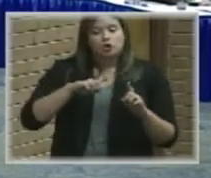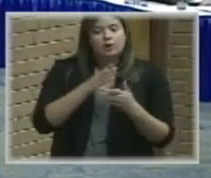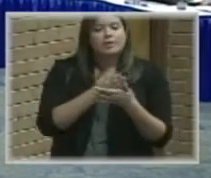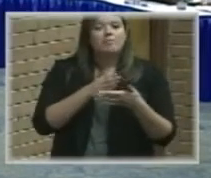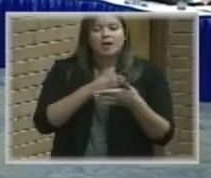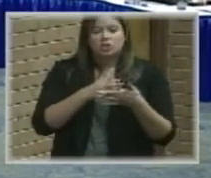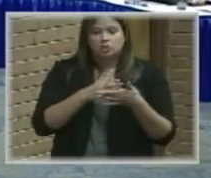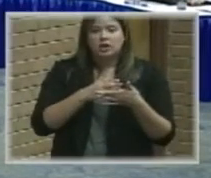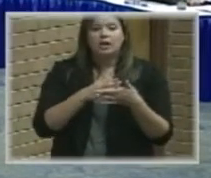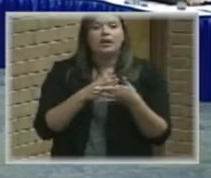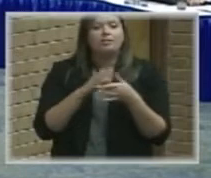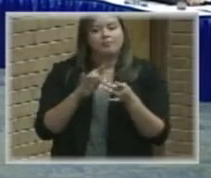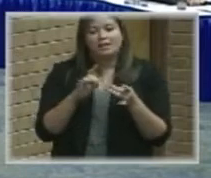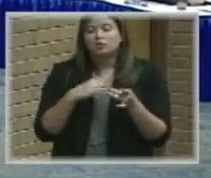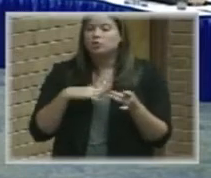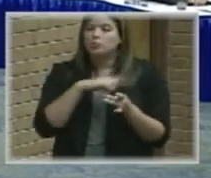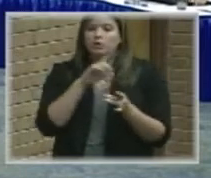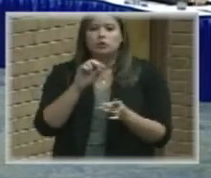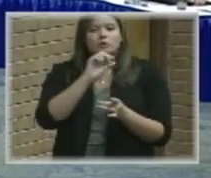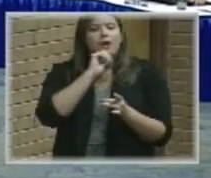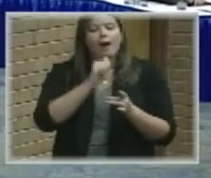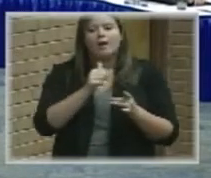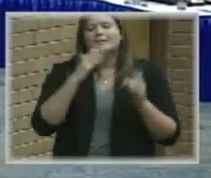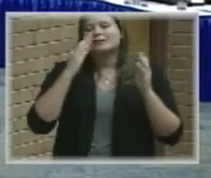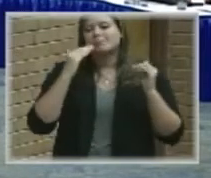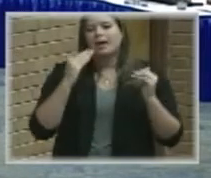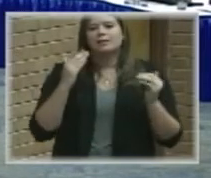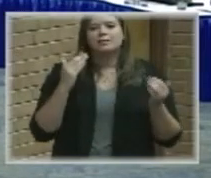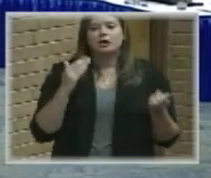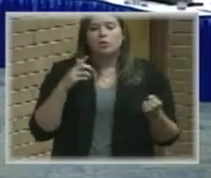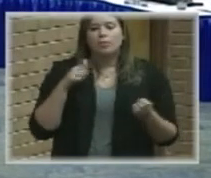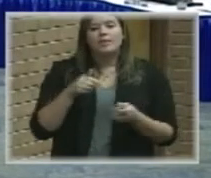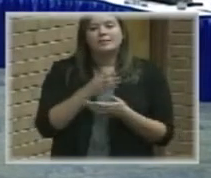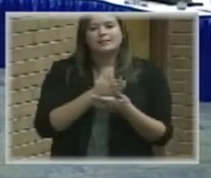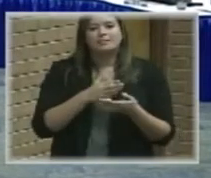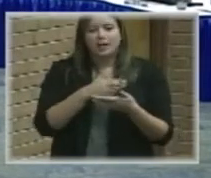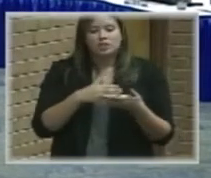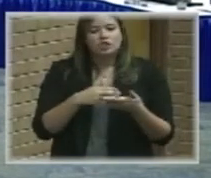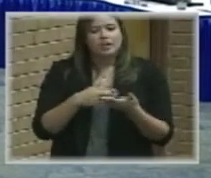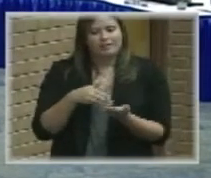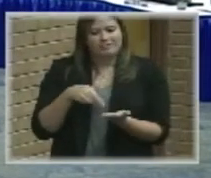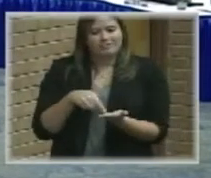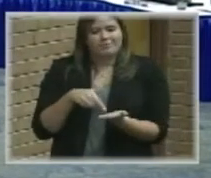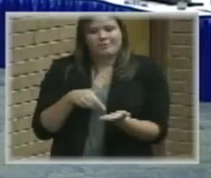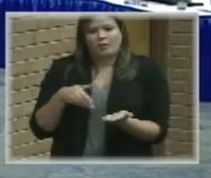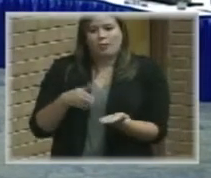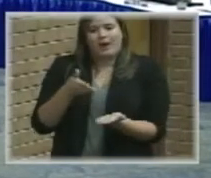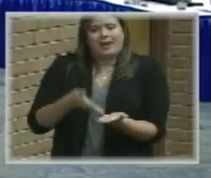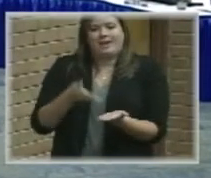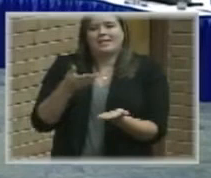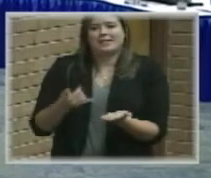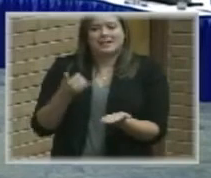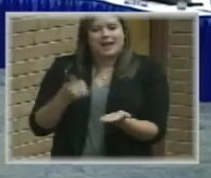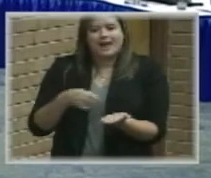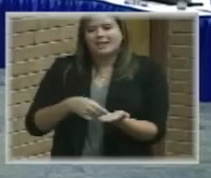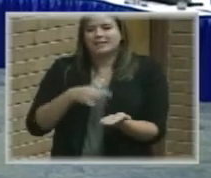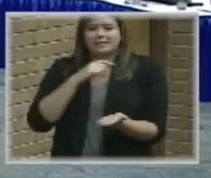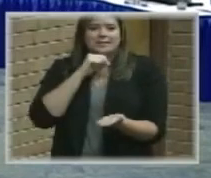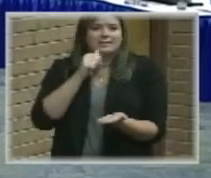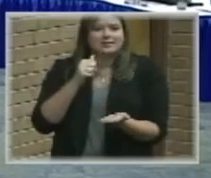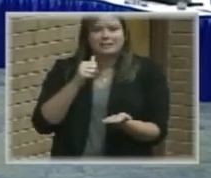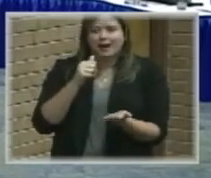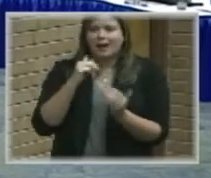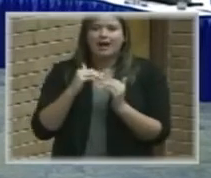do not expect, and this budget as it sits today, does not exceed the tax